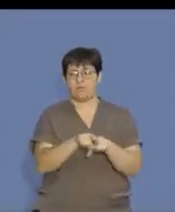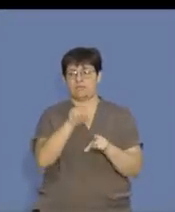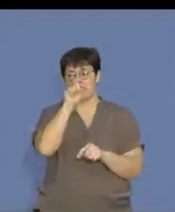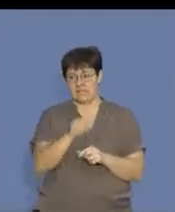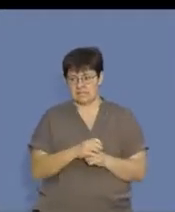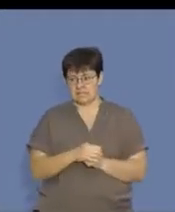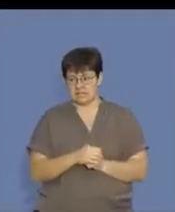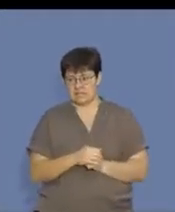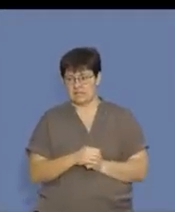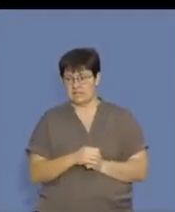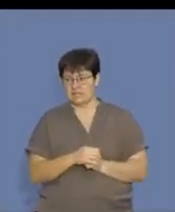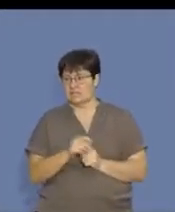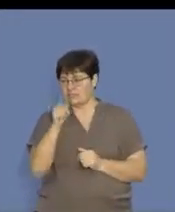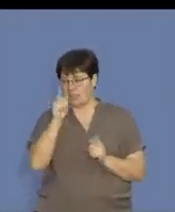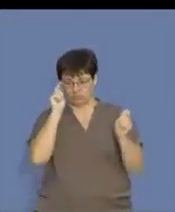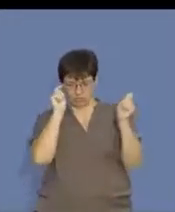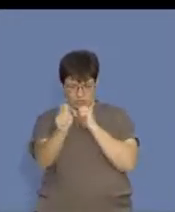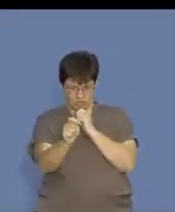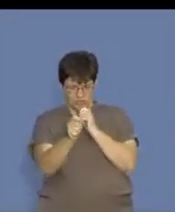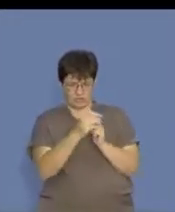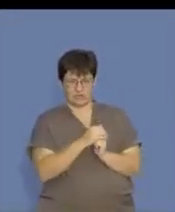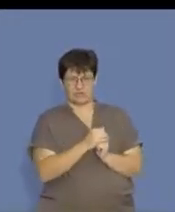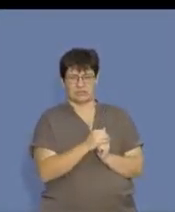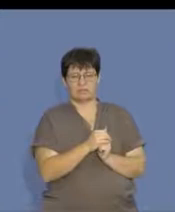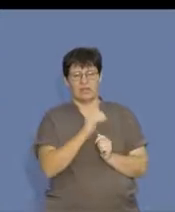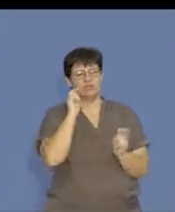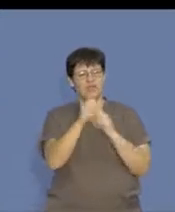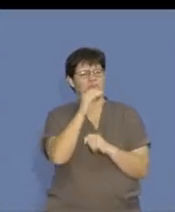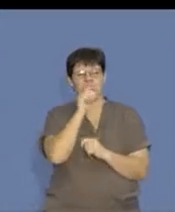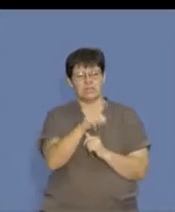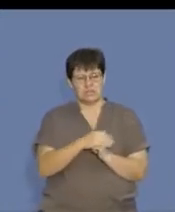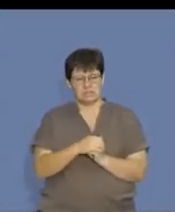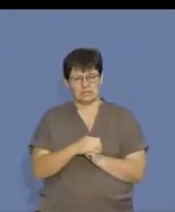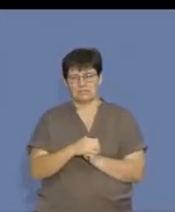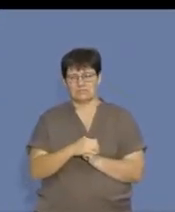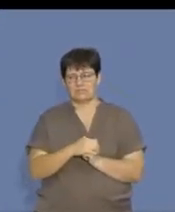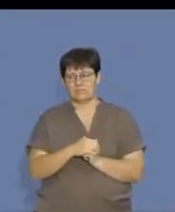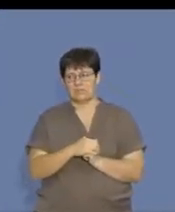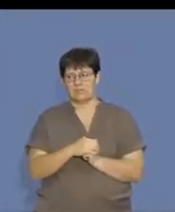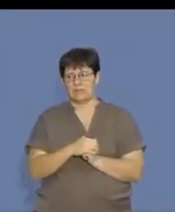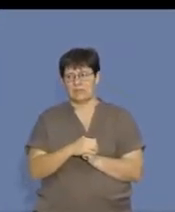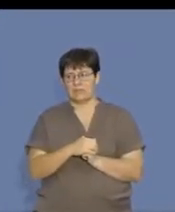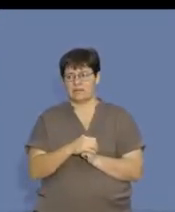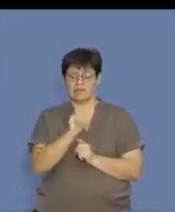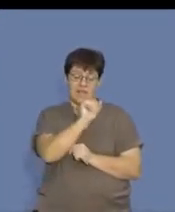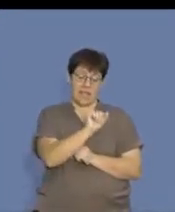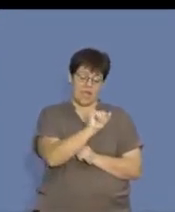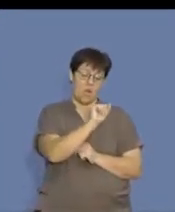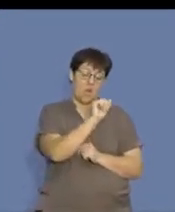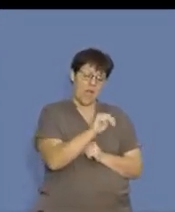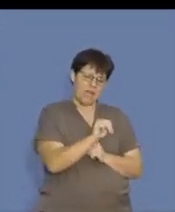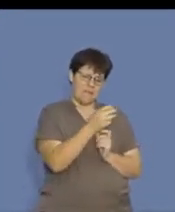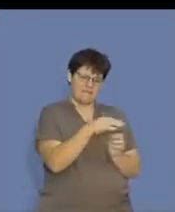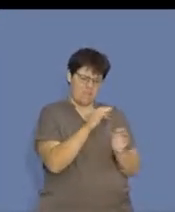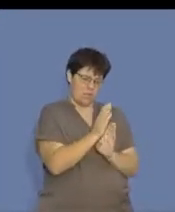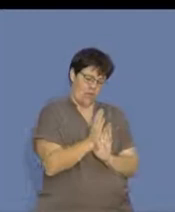right? Now I want to change this around. Changing it means that I must change the m or the a value, which is